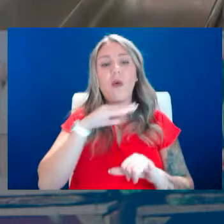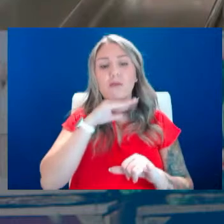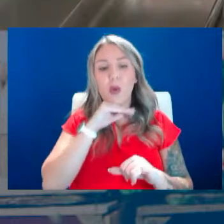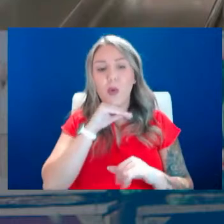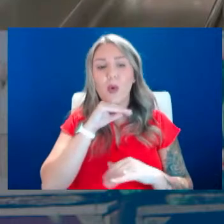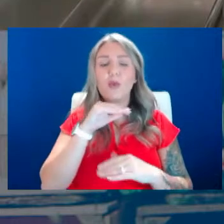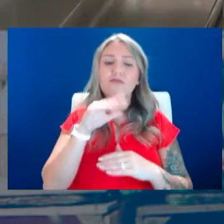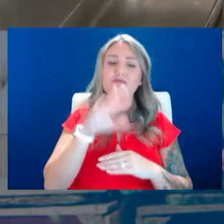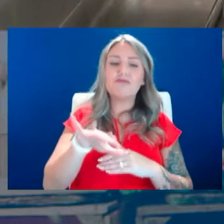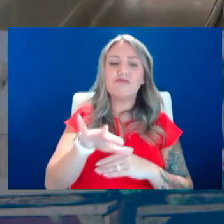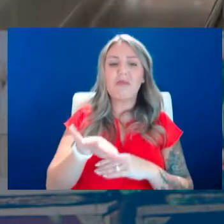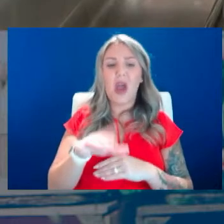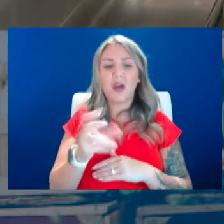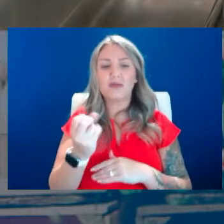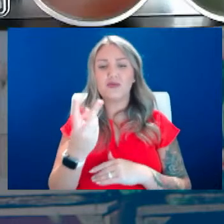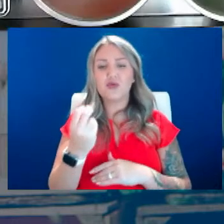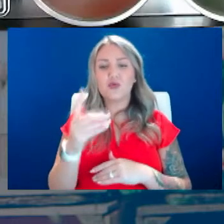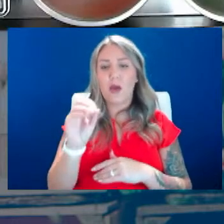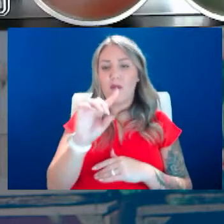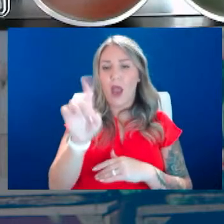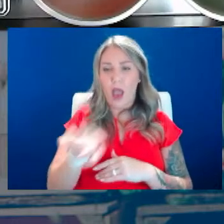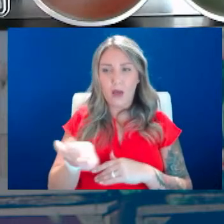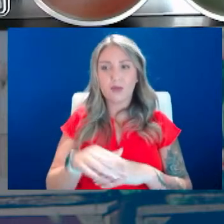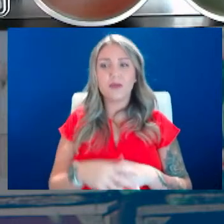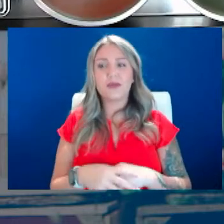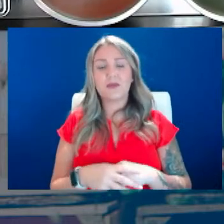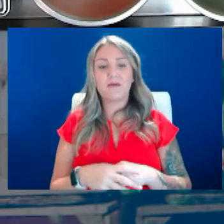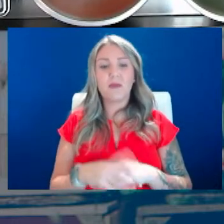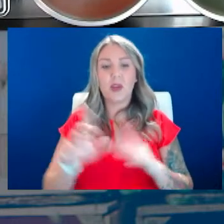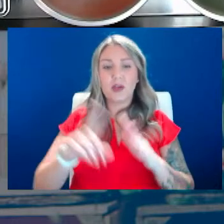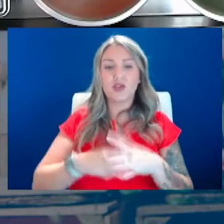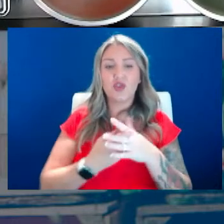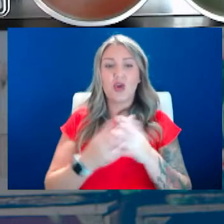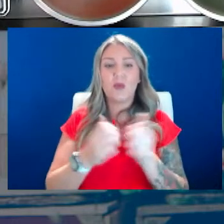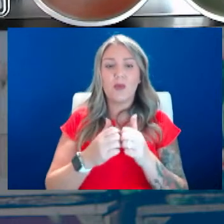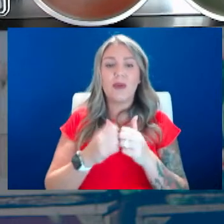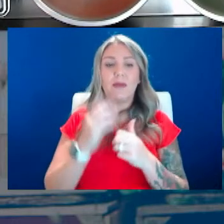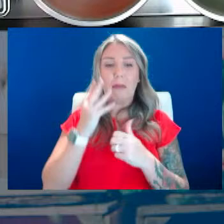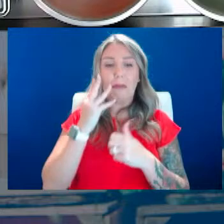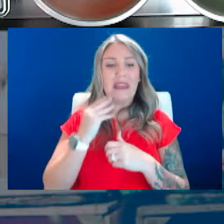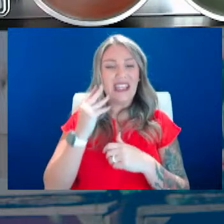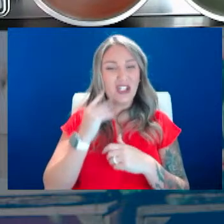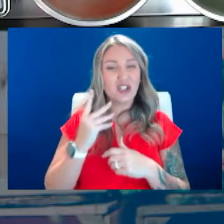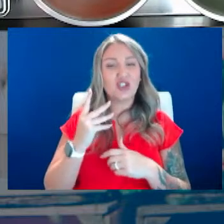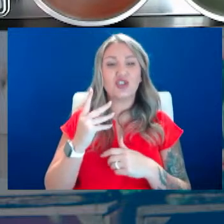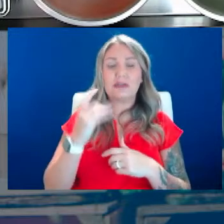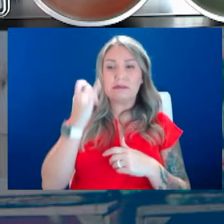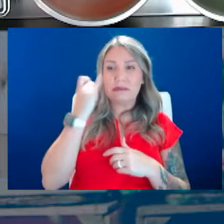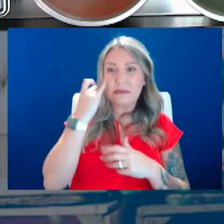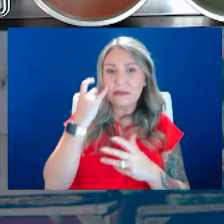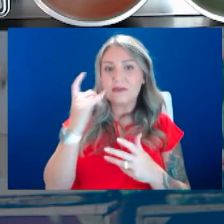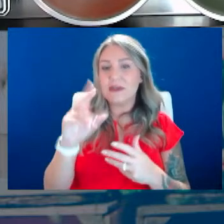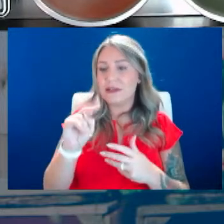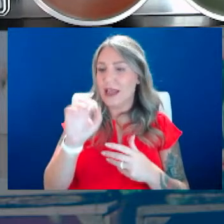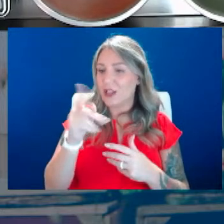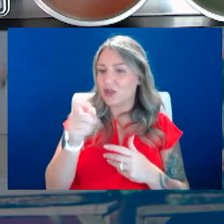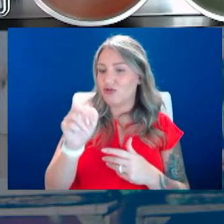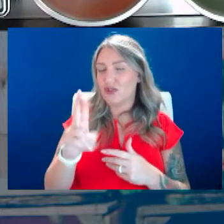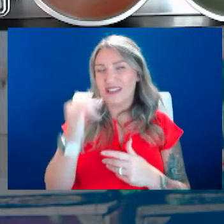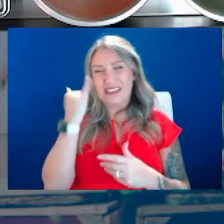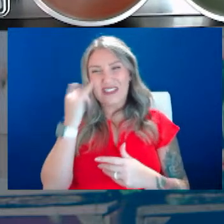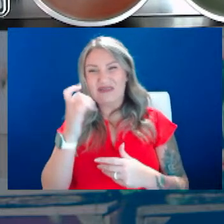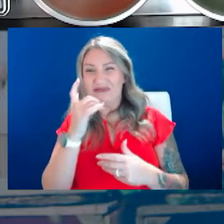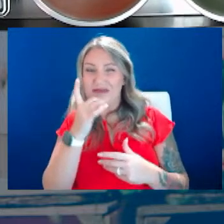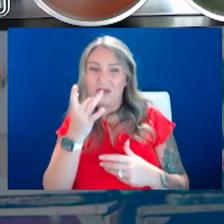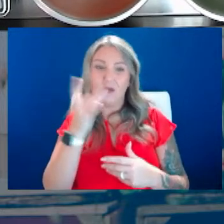12-ounce piece of pork here. We're going to start with a peach nectar. If peaches are out of season or you're not a big fan of peach, you can always try another stone